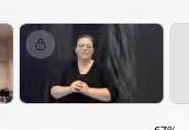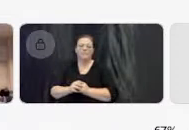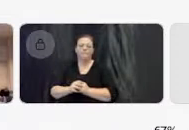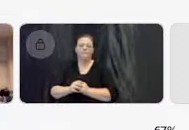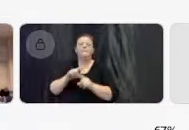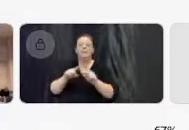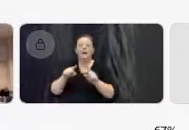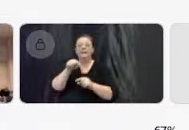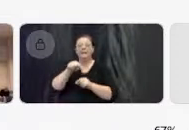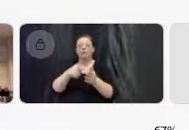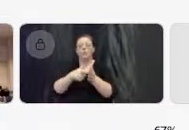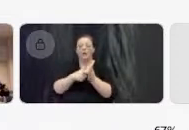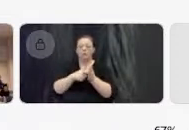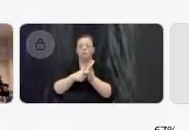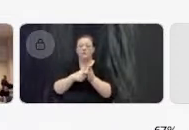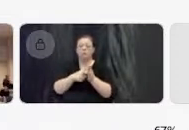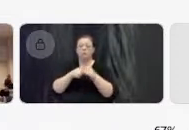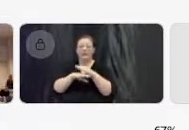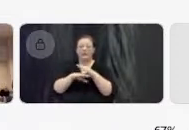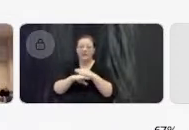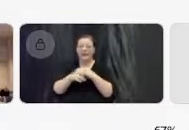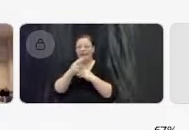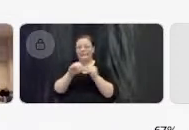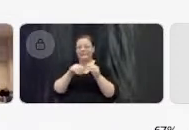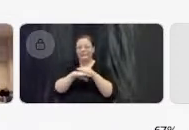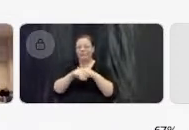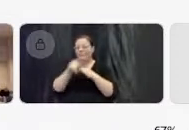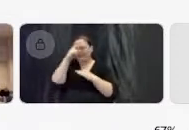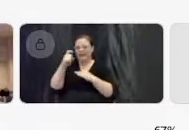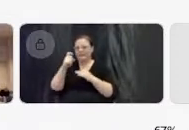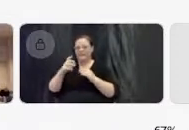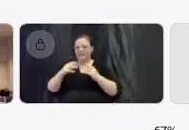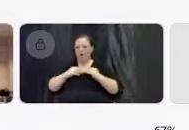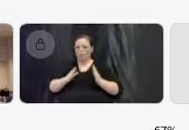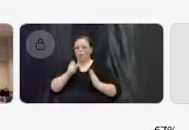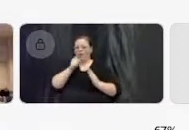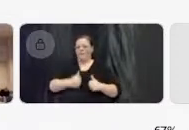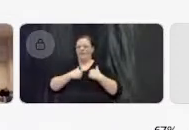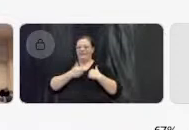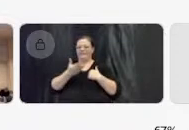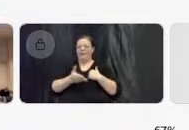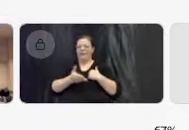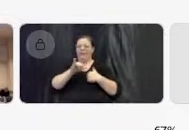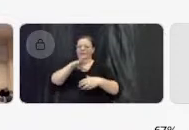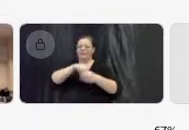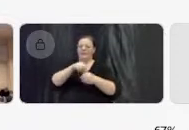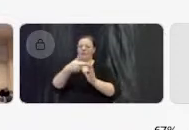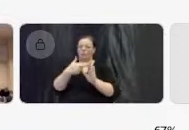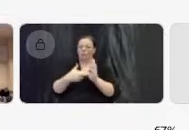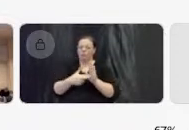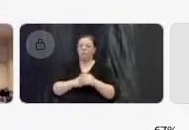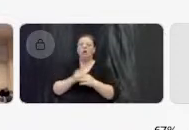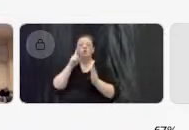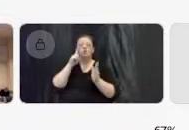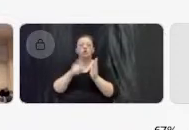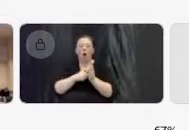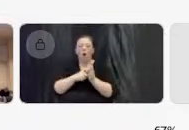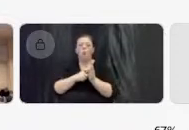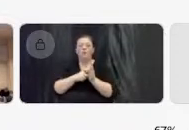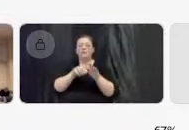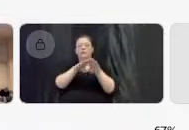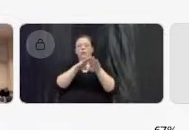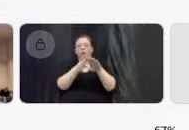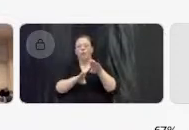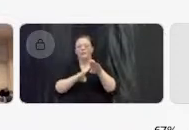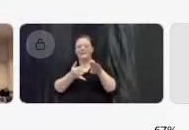Requires it to be handicap accessible since it will not be owner occupied, and that's stated in their rules. Notice that the curb is still